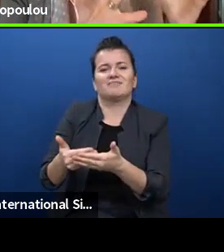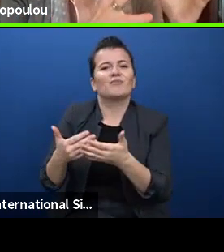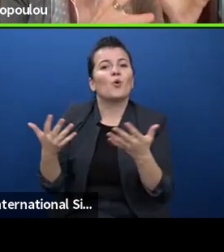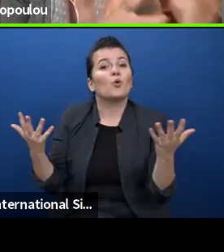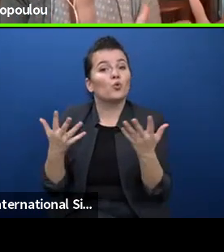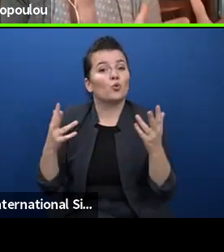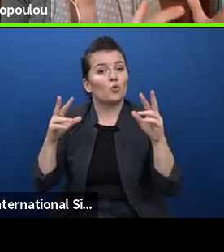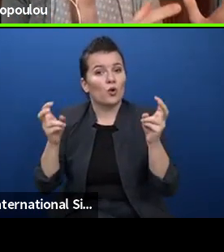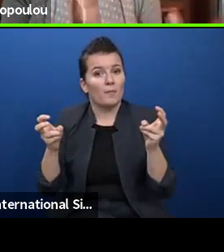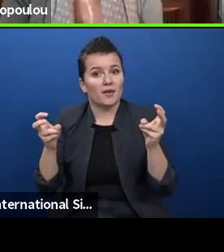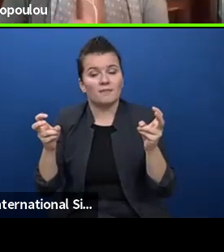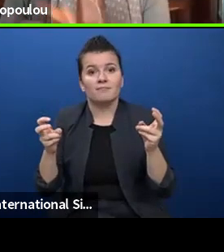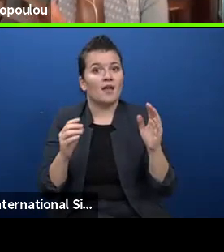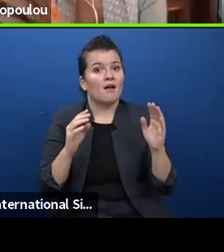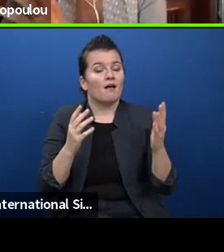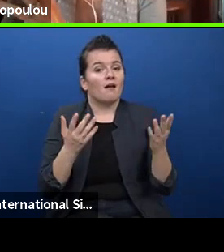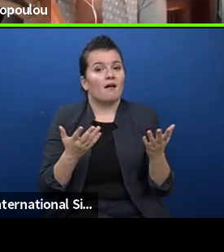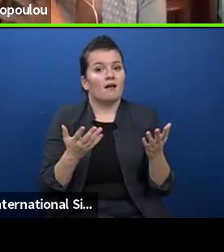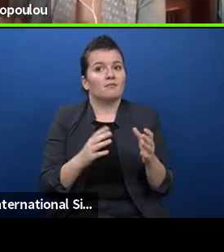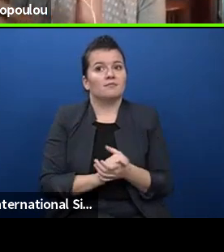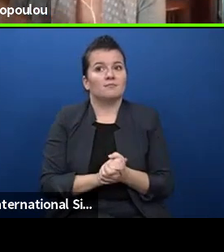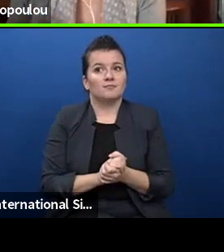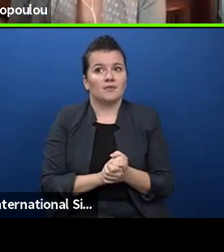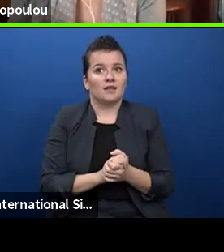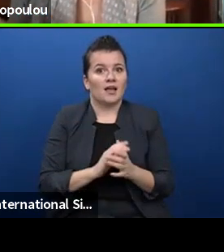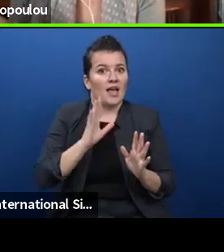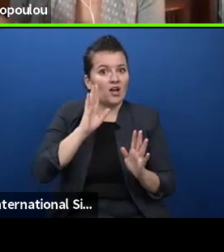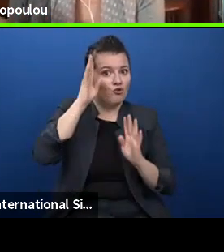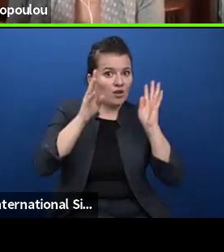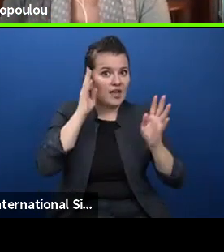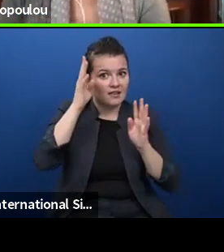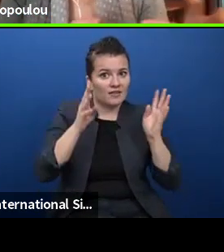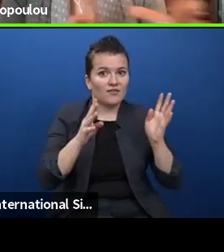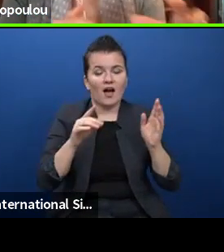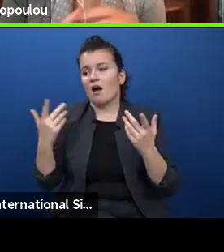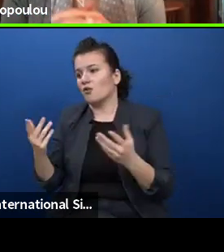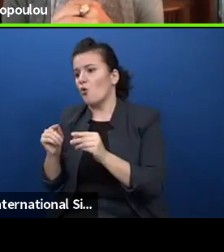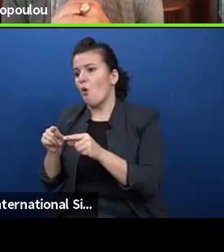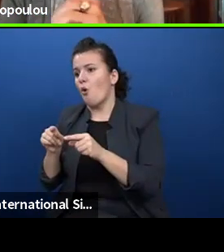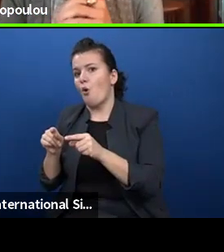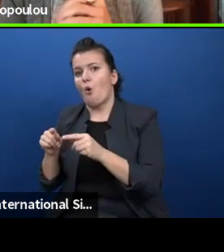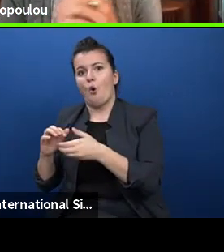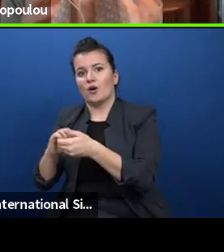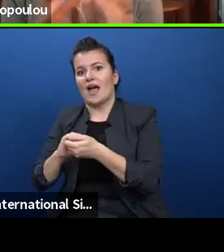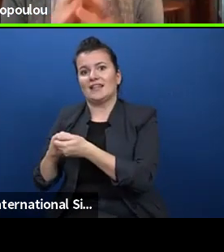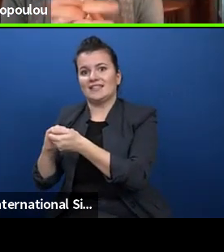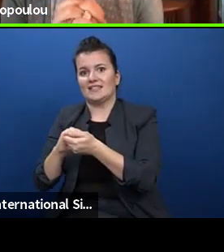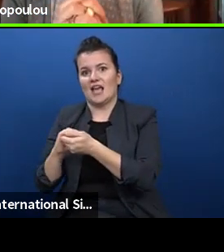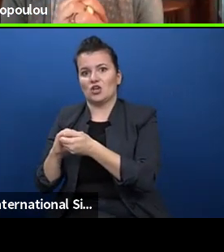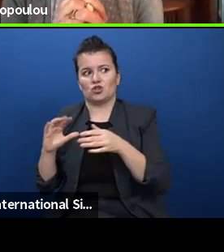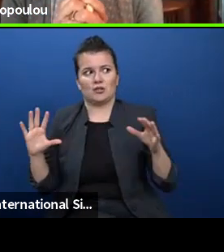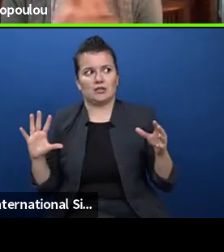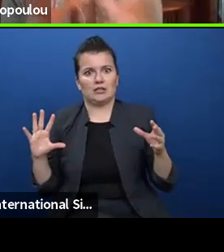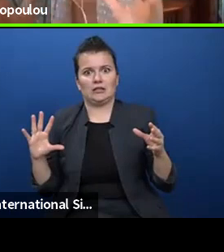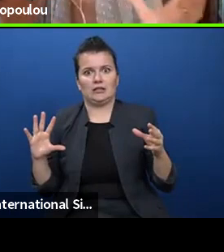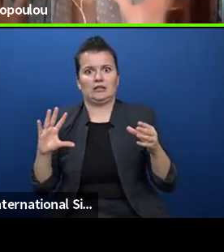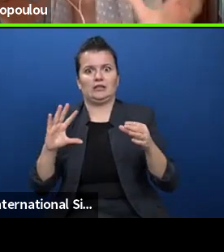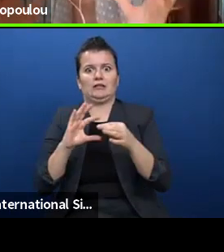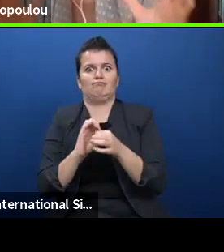the creatives and the organizations. And I hinted at